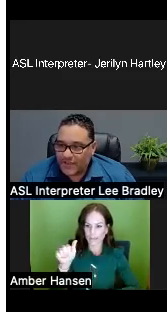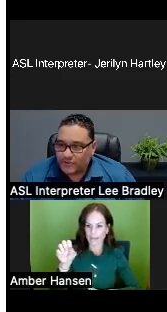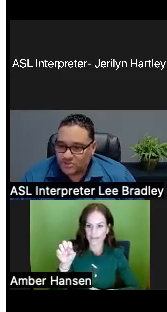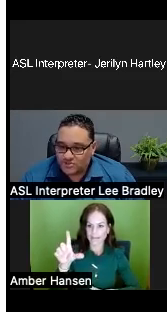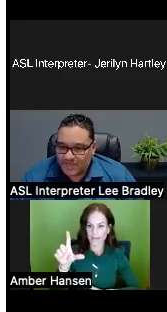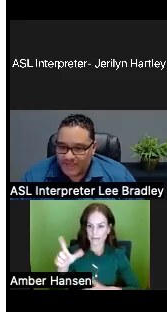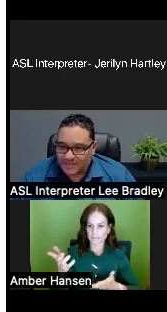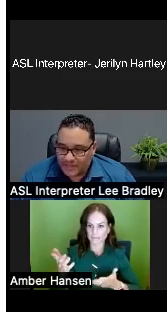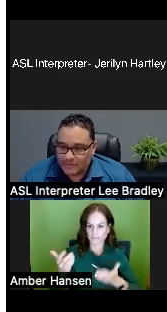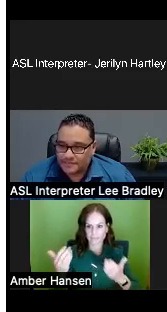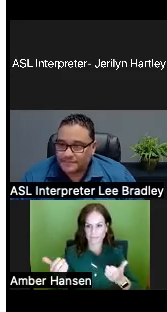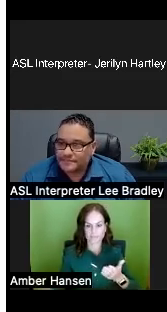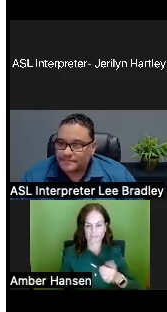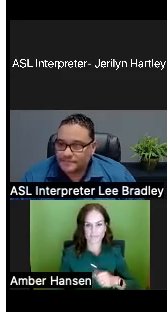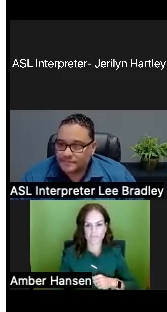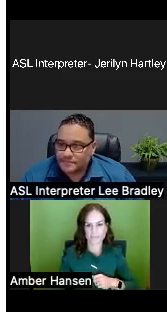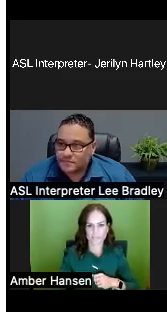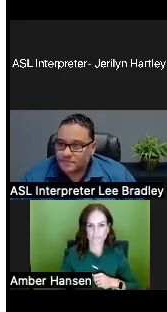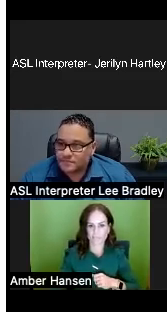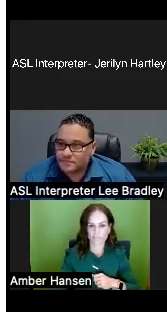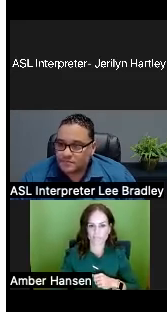acquire language using ASL.